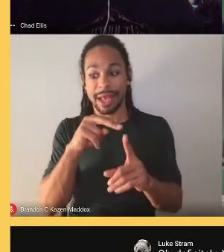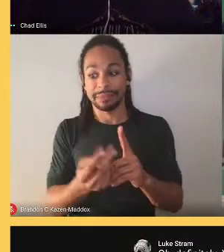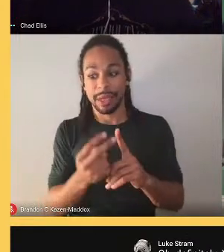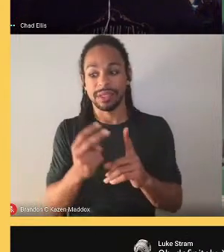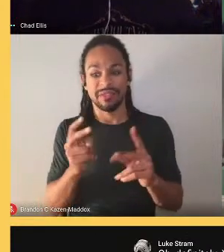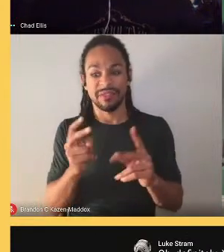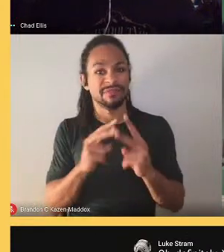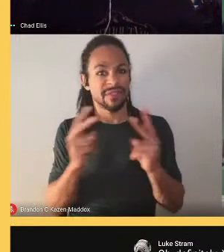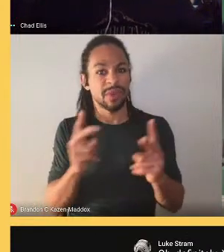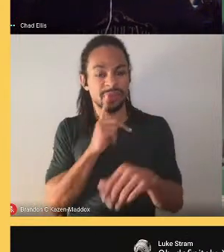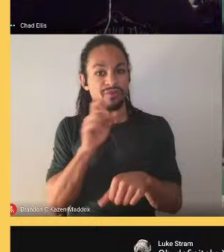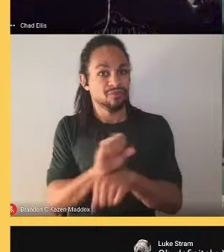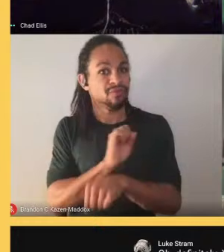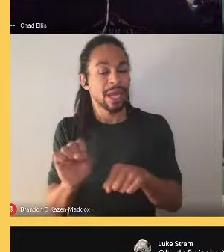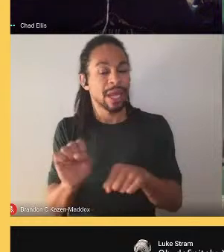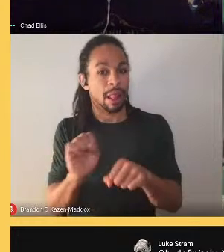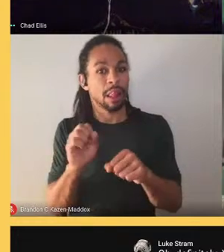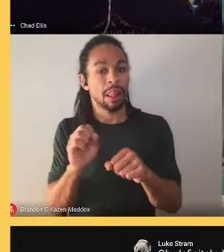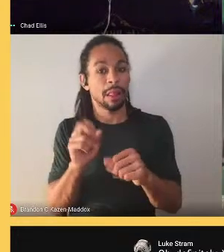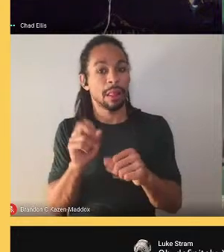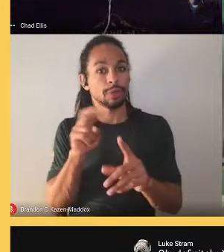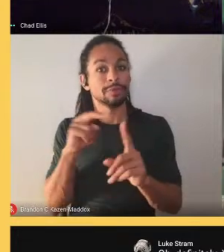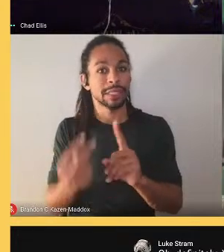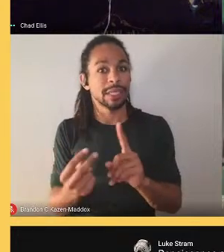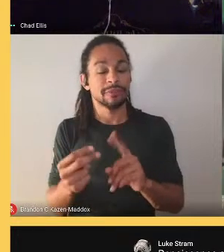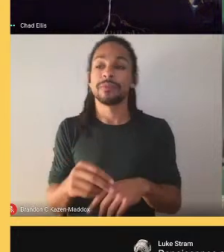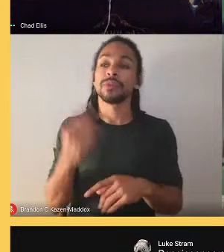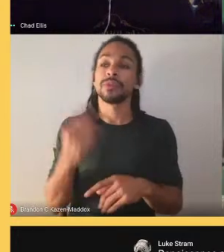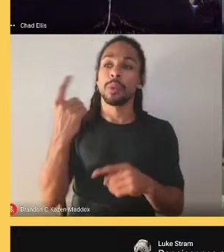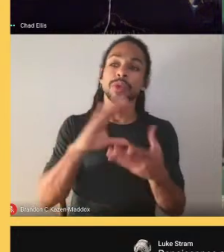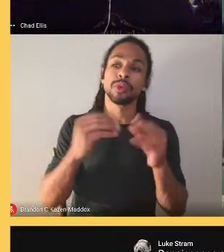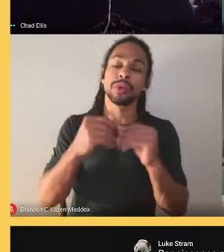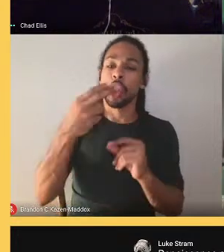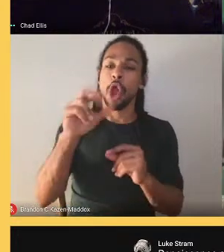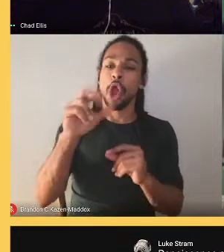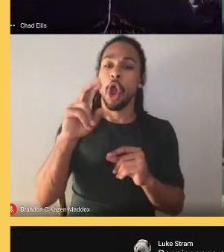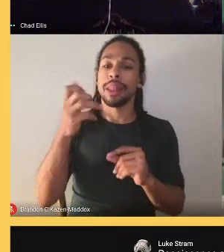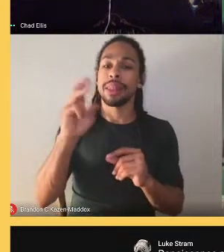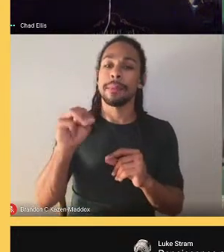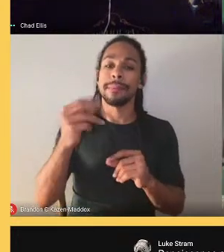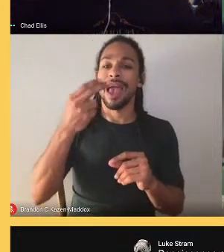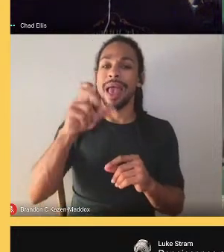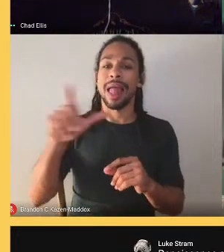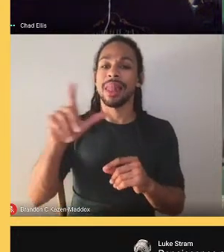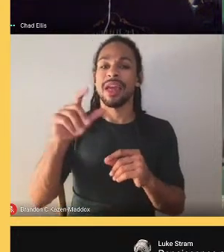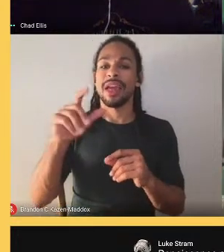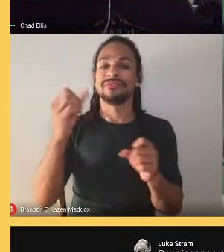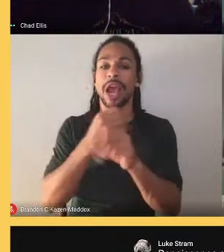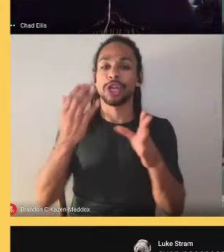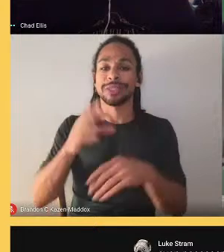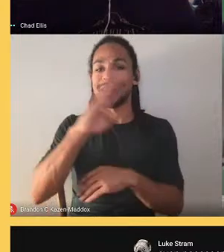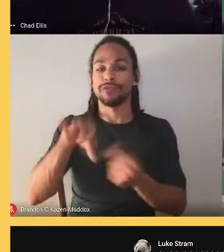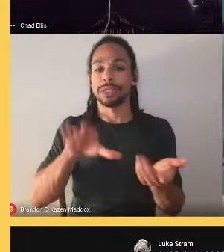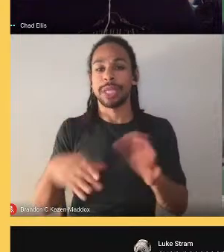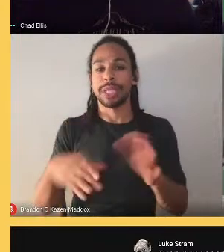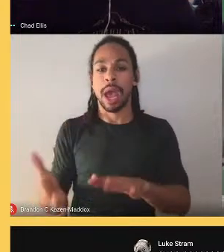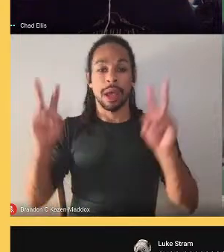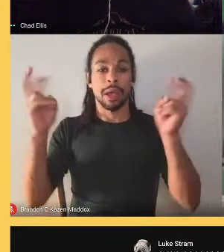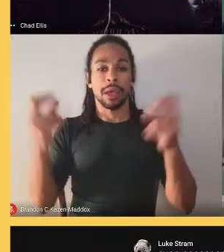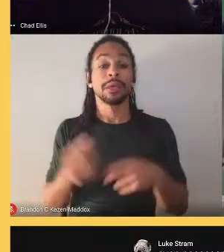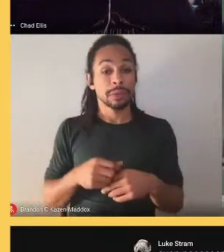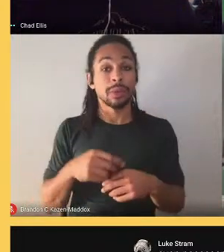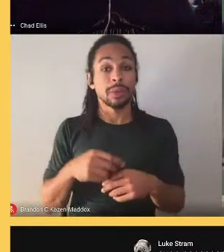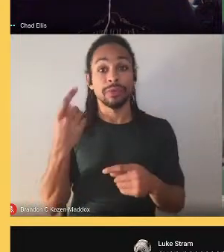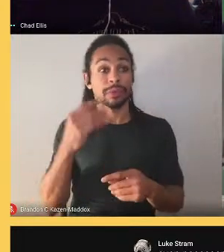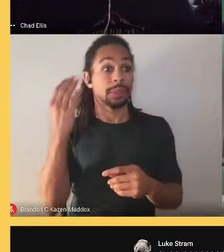stories out of there is, you know, Harlem Hellfighters Never Die, which is about the Harlem Hellfighters who, you know, basically went to World War I, fought with the French, got treated